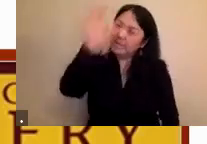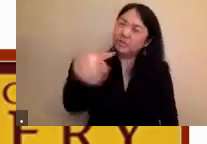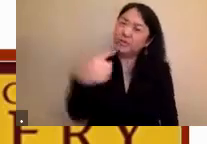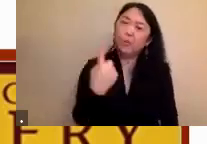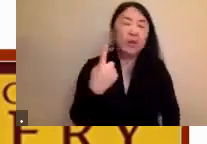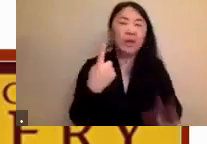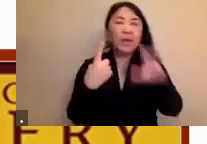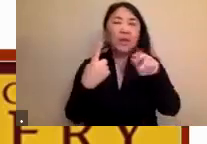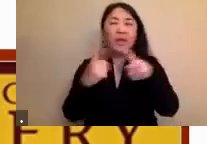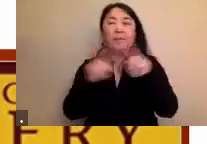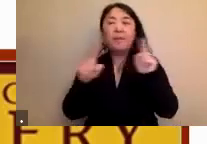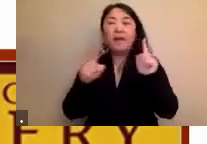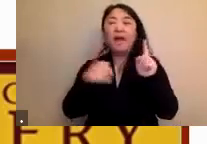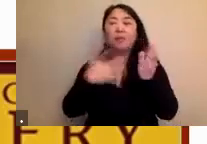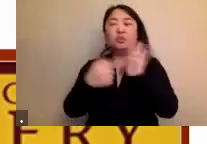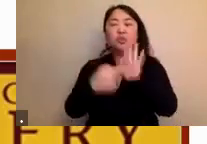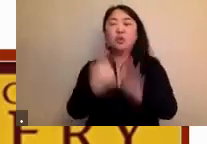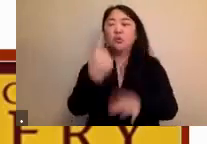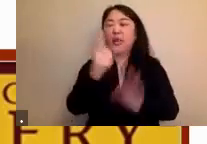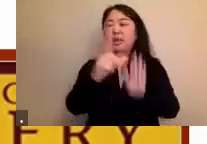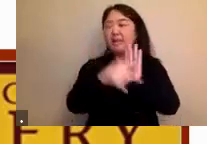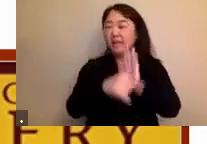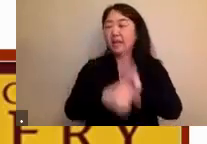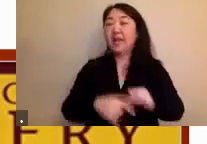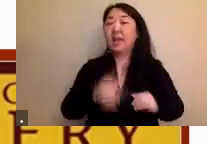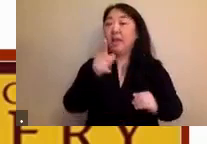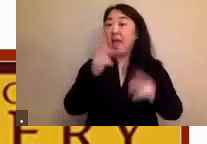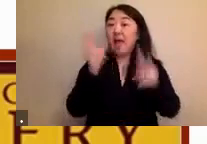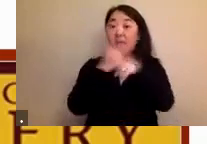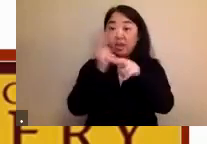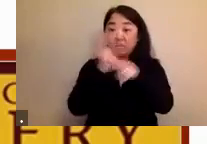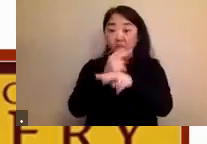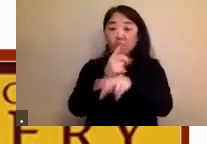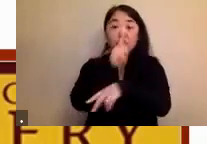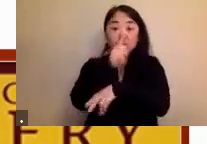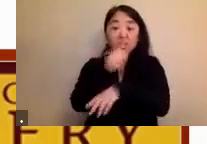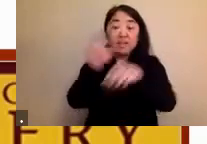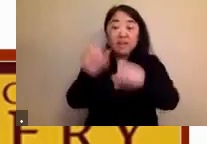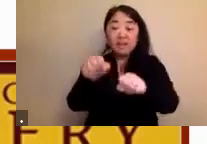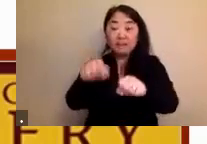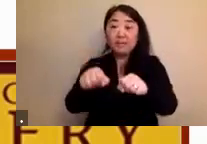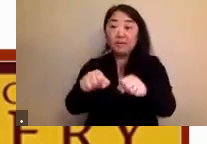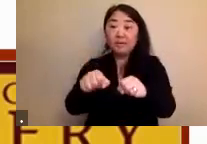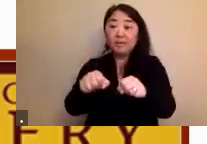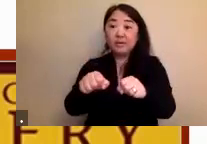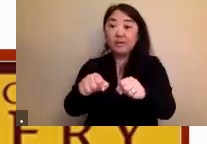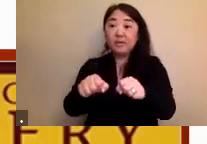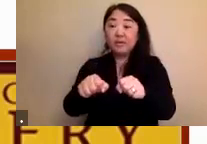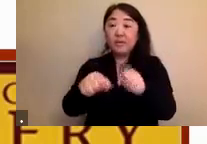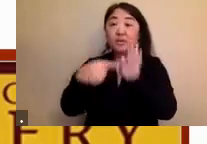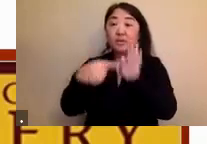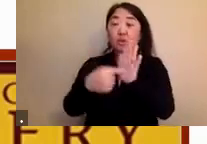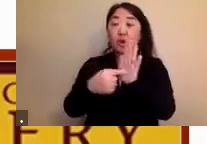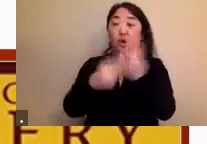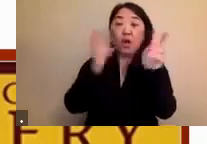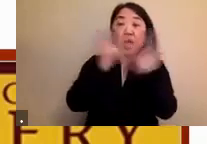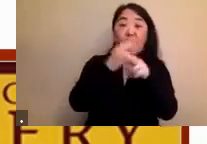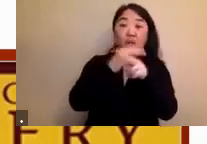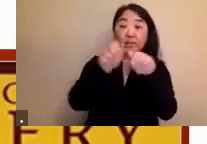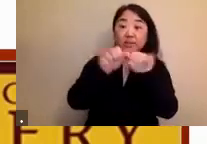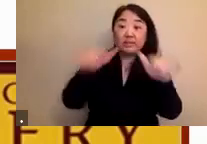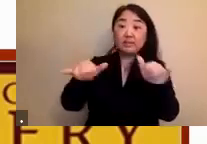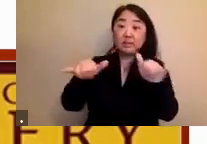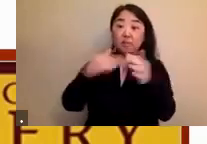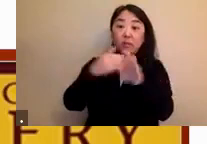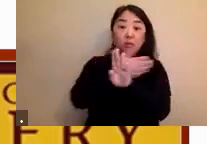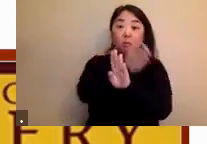you one in a little bit, where they actually are able to divert highway systems